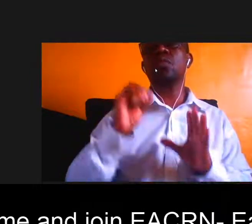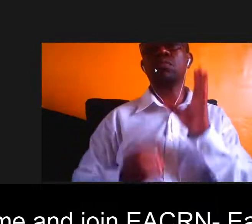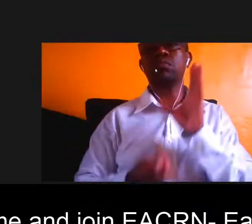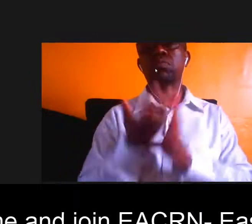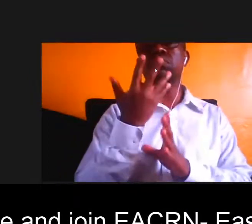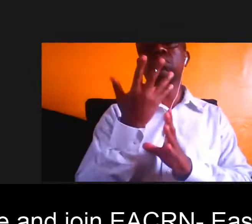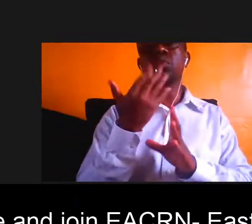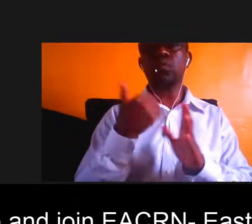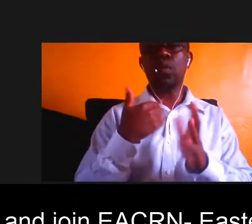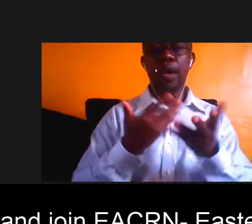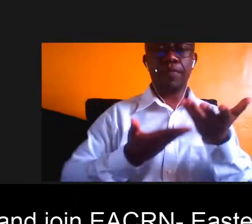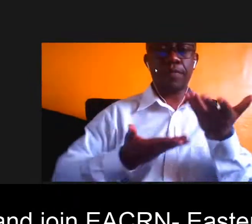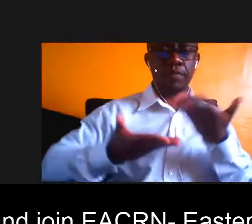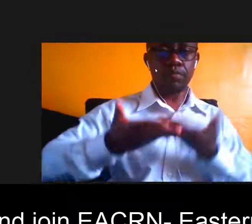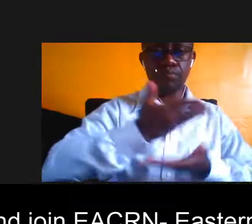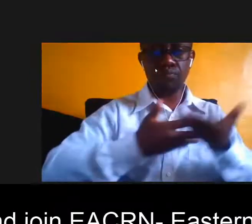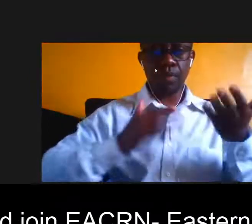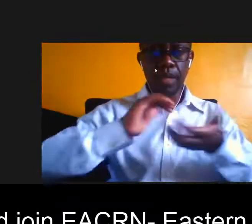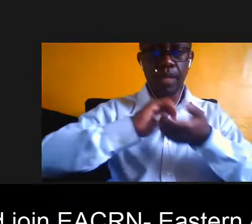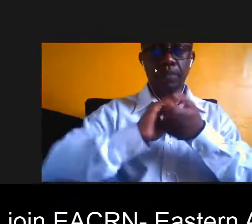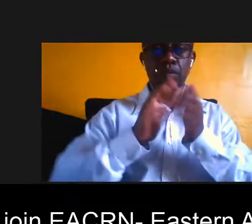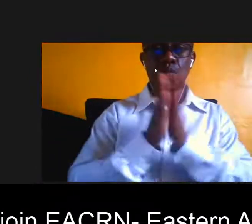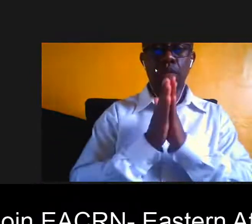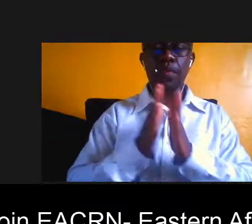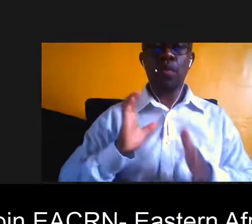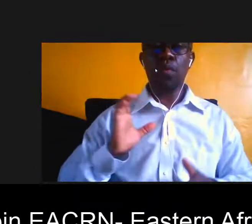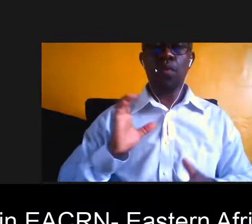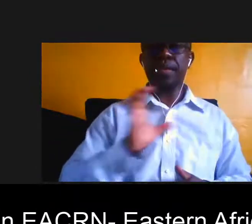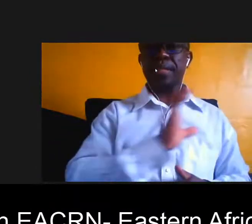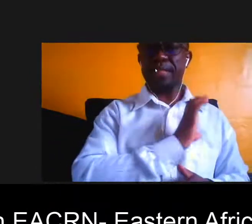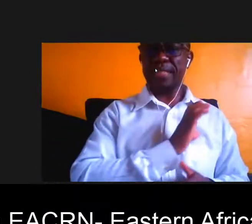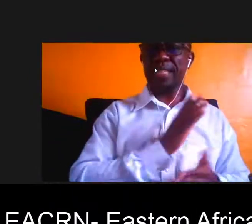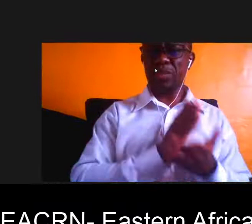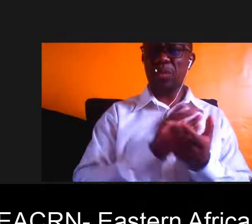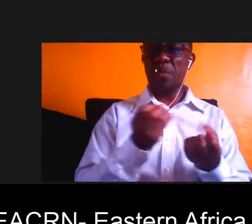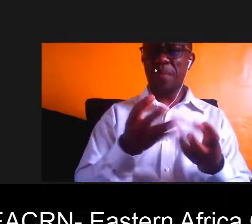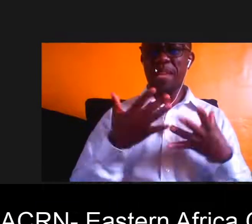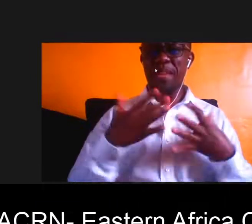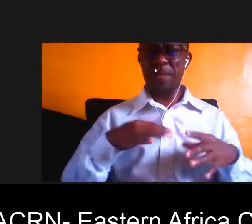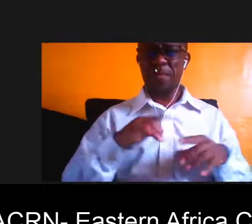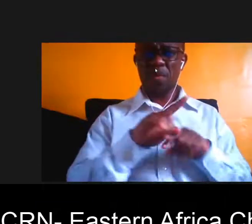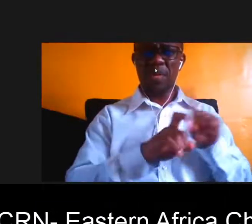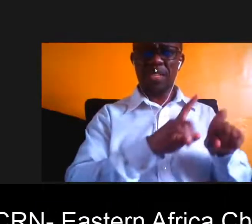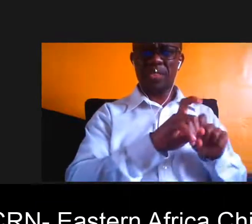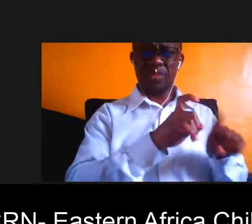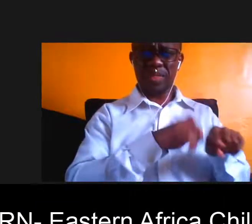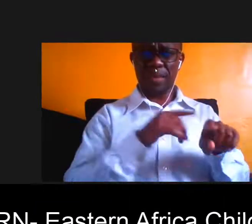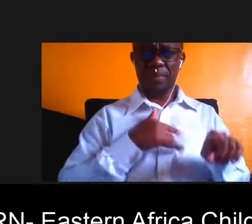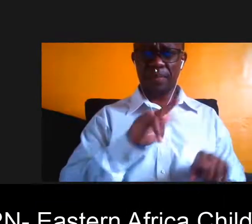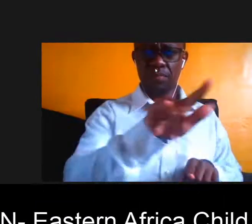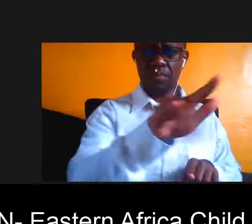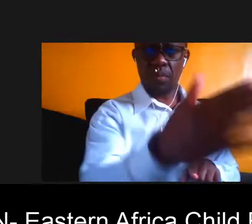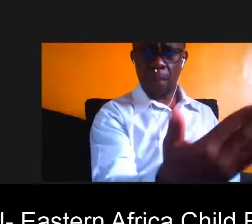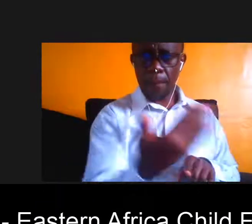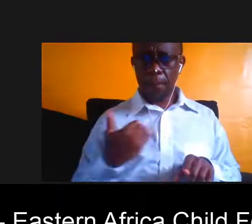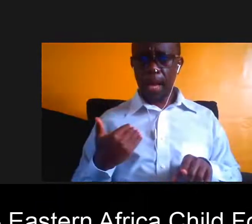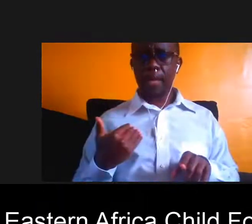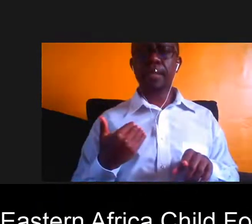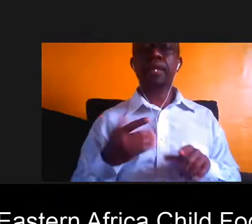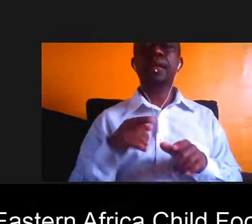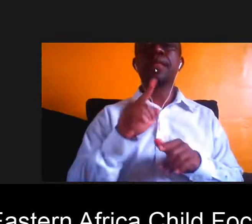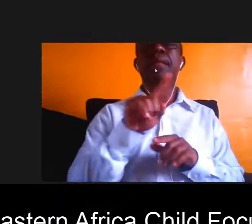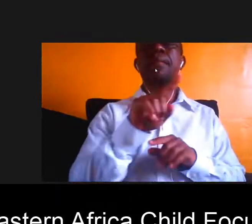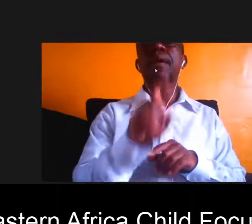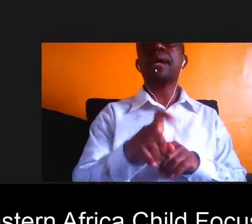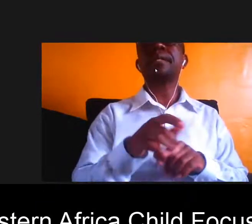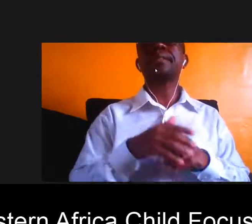think over the years, the conversations I've had and even questions that many people have asked when I come back to Uganda and I speak to my colleagues in Uganda, they ask,